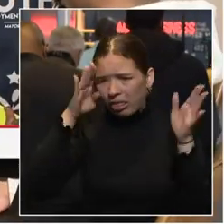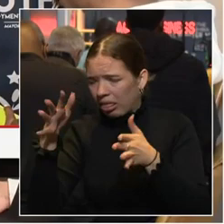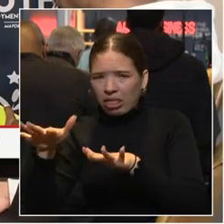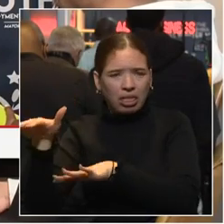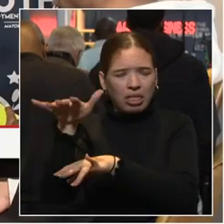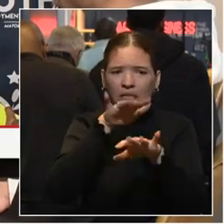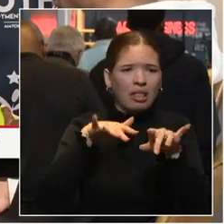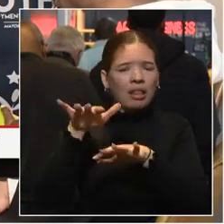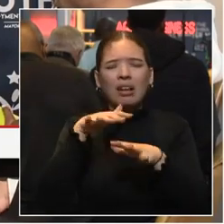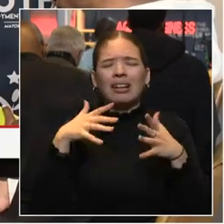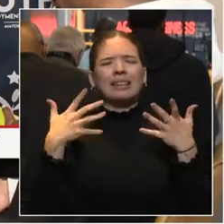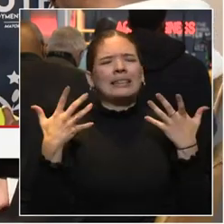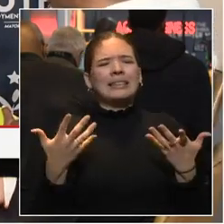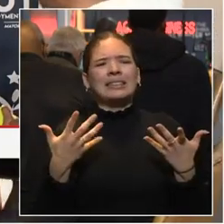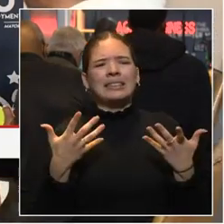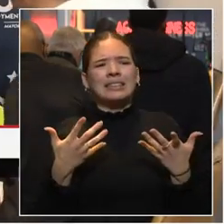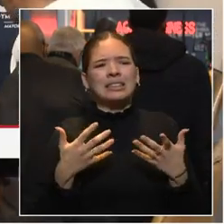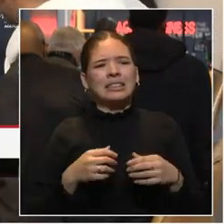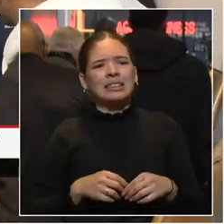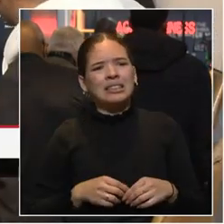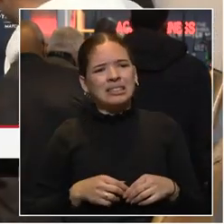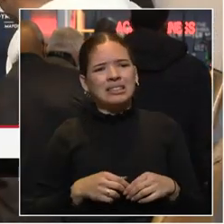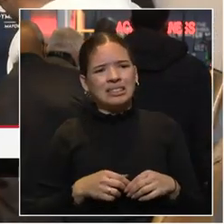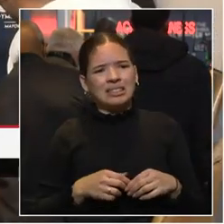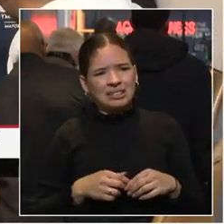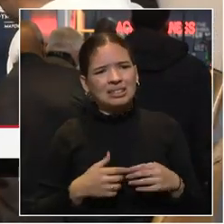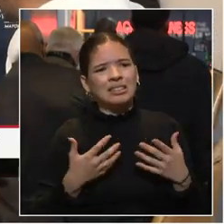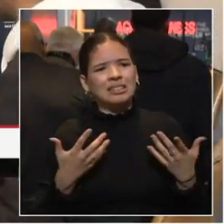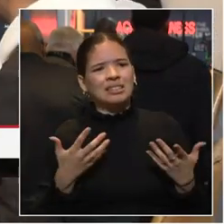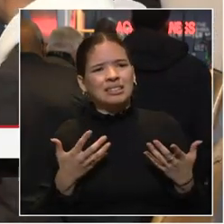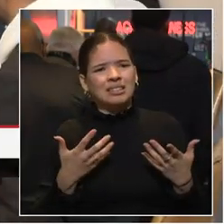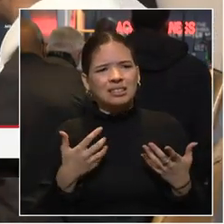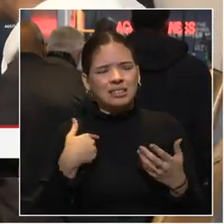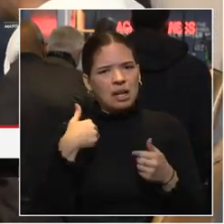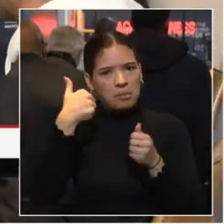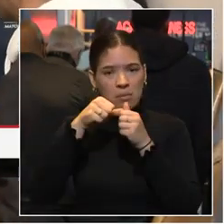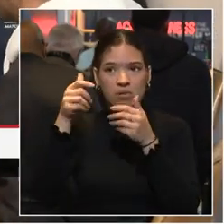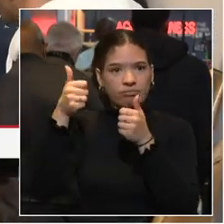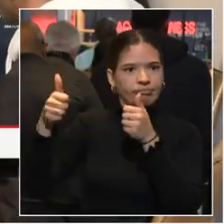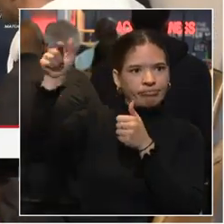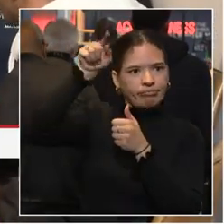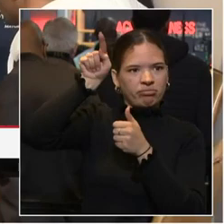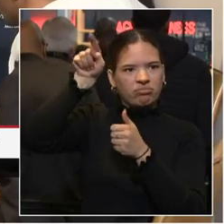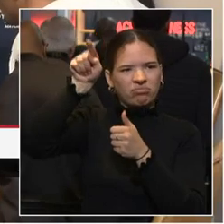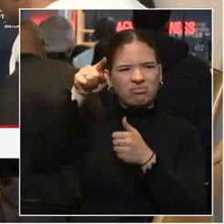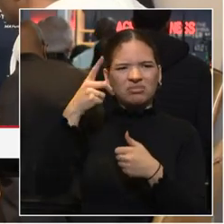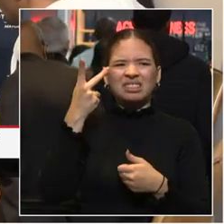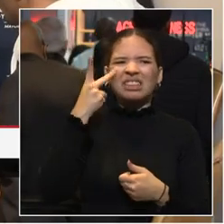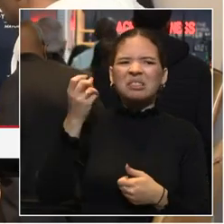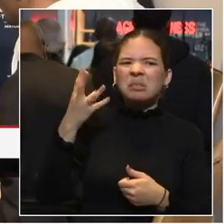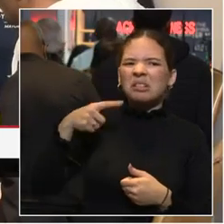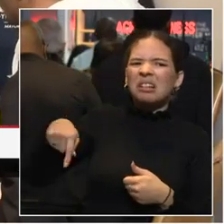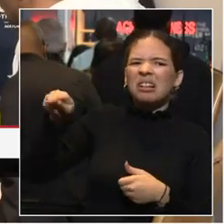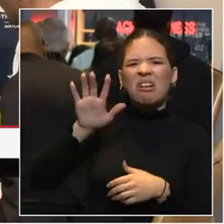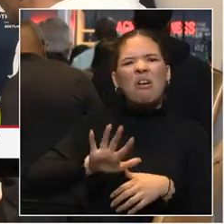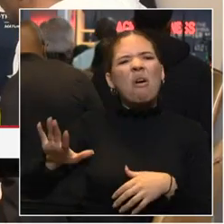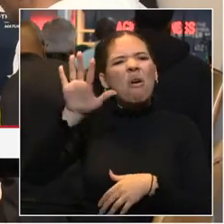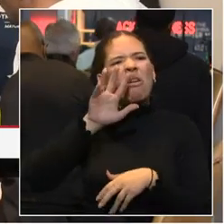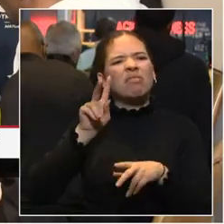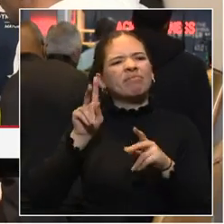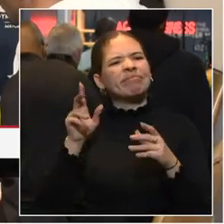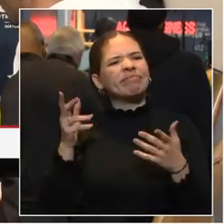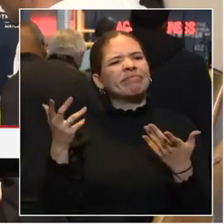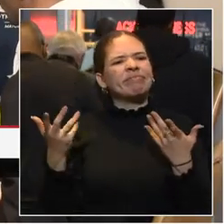a high-level person pulled me to the side, and he said, you'll see a lot of people out here, going